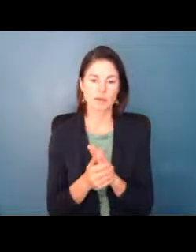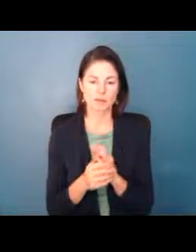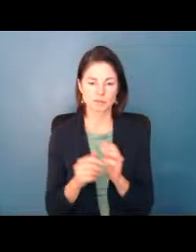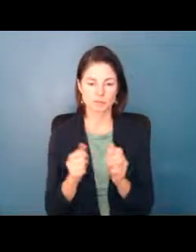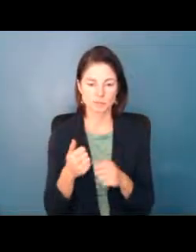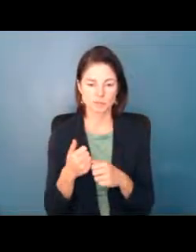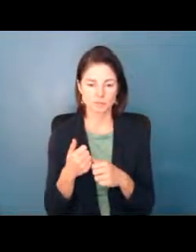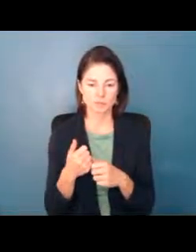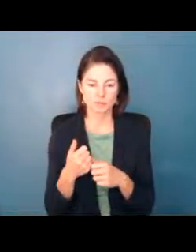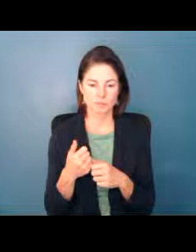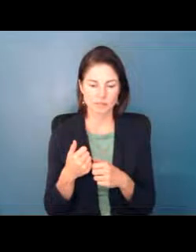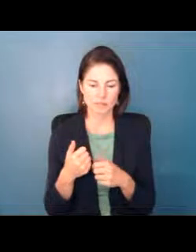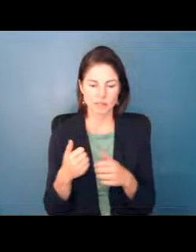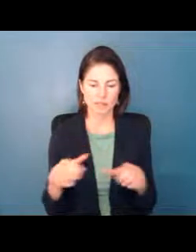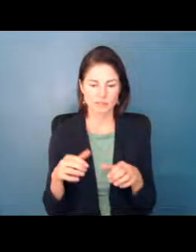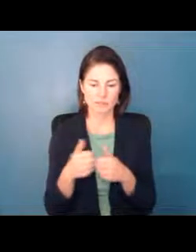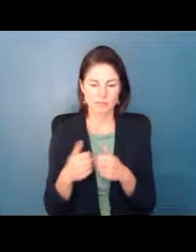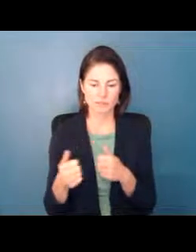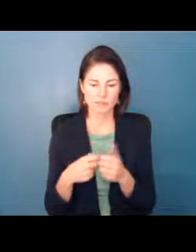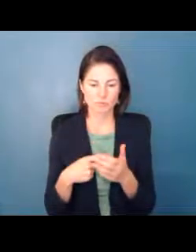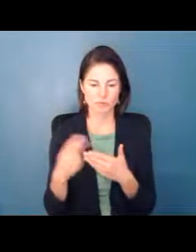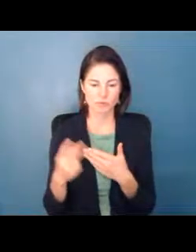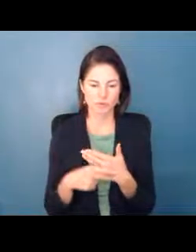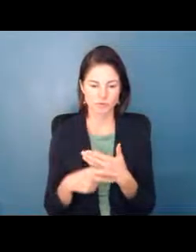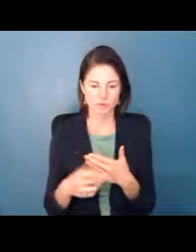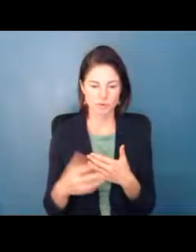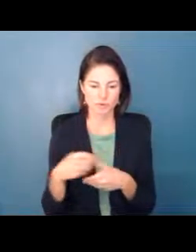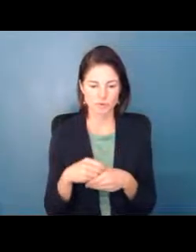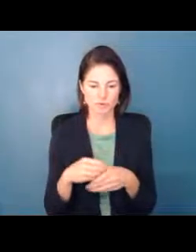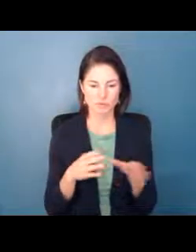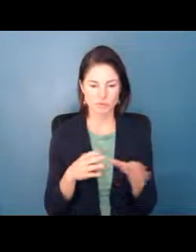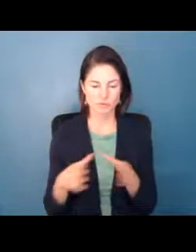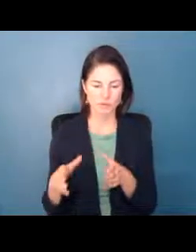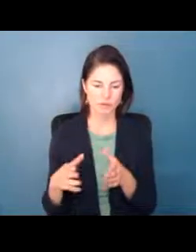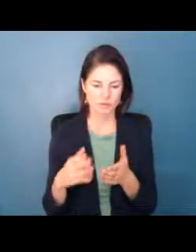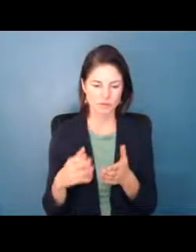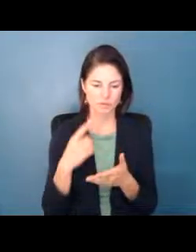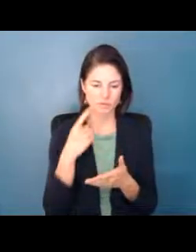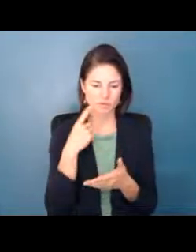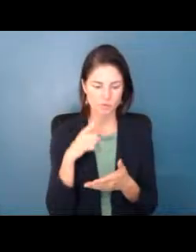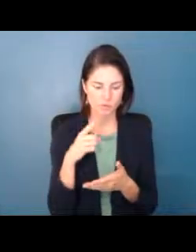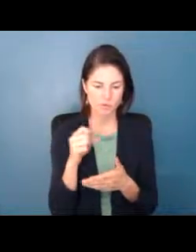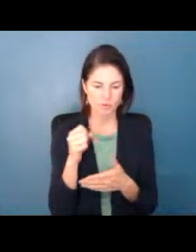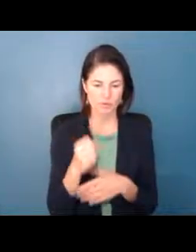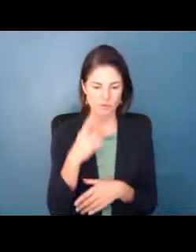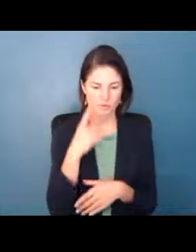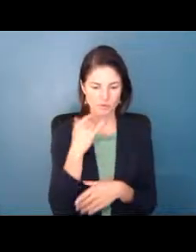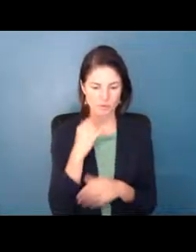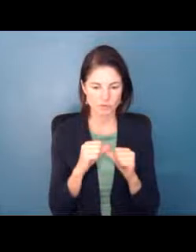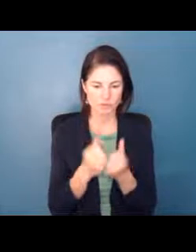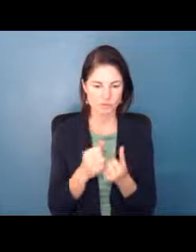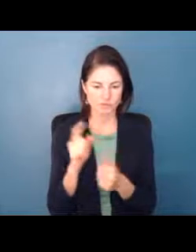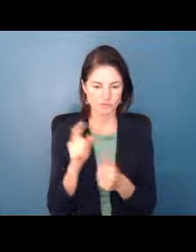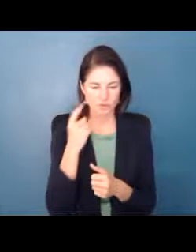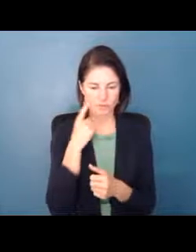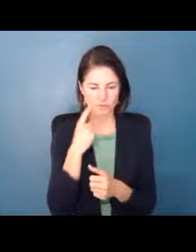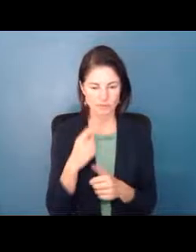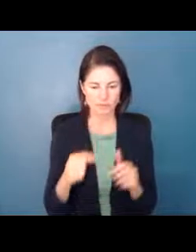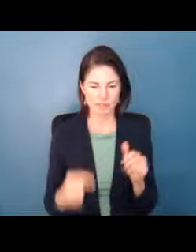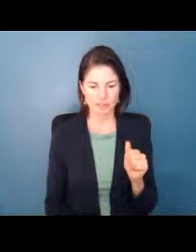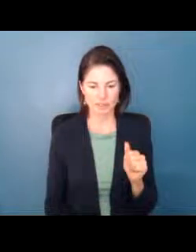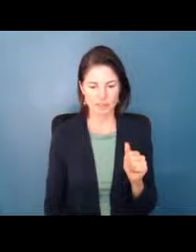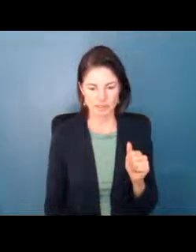Program Metropolitan Planning Organization component for the Southern California Association of Governments. The ATP guidelines